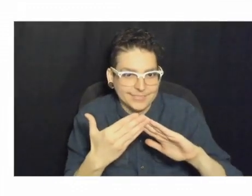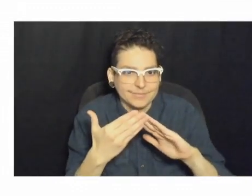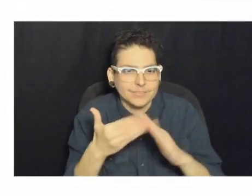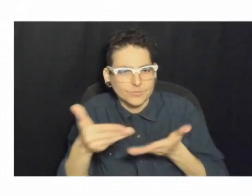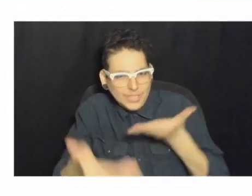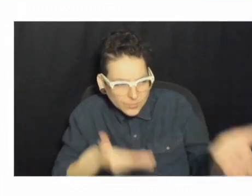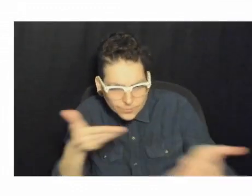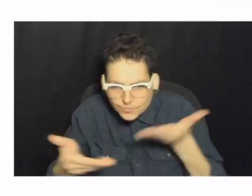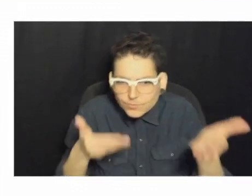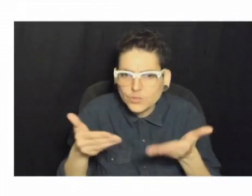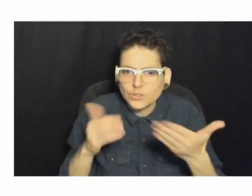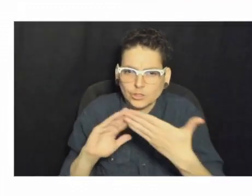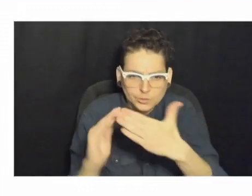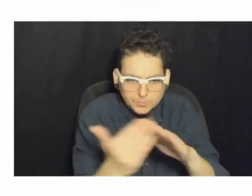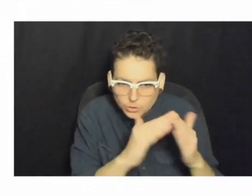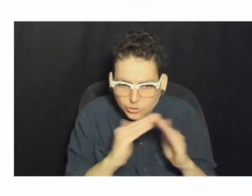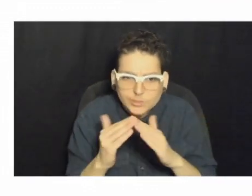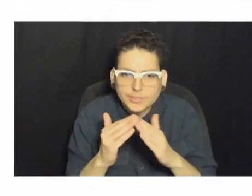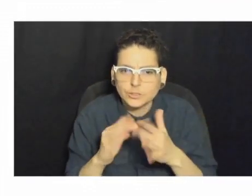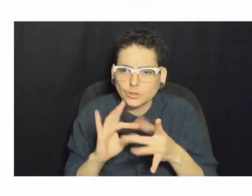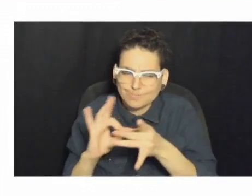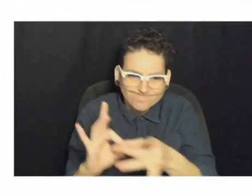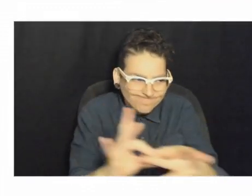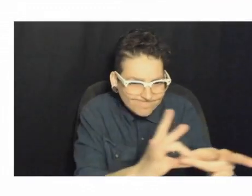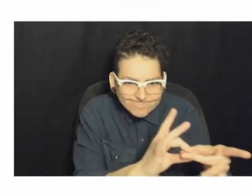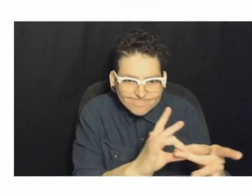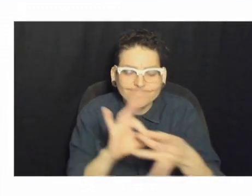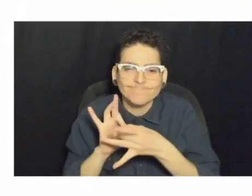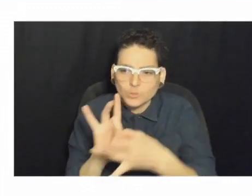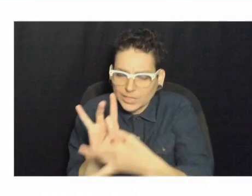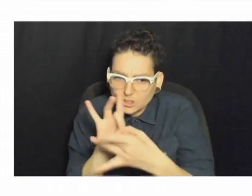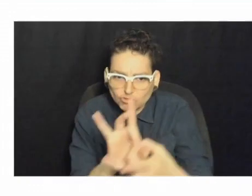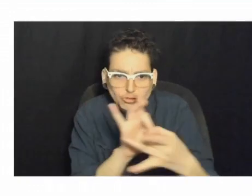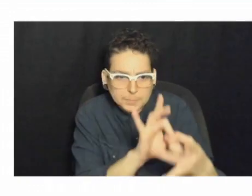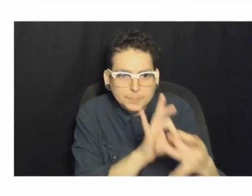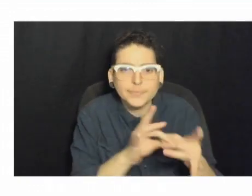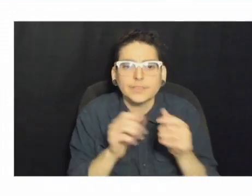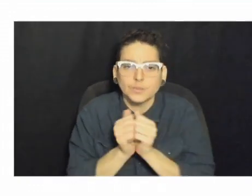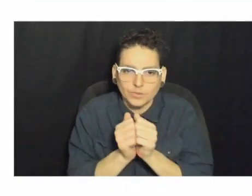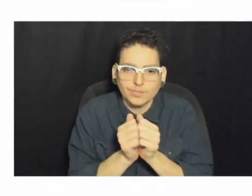relationships with community members so that they can be advocates,